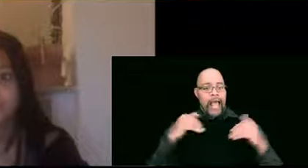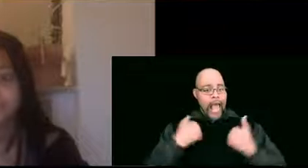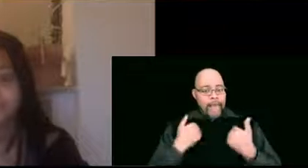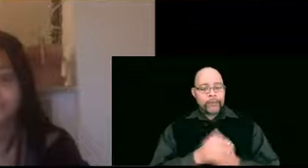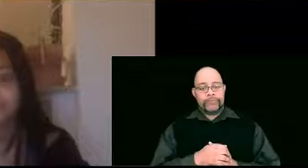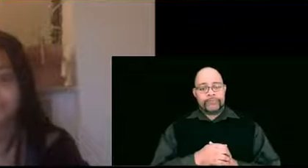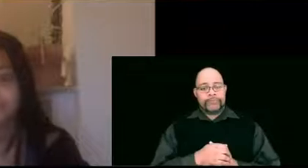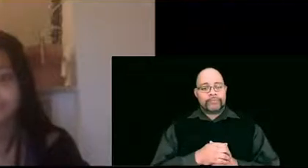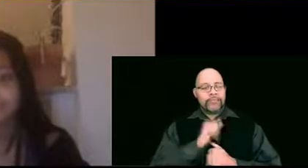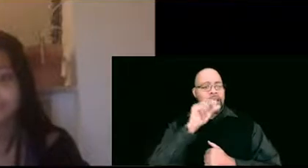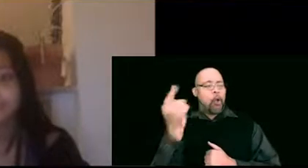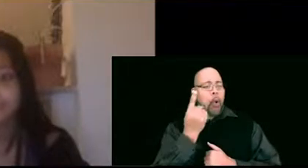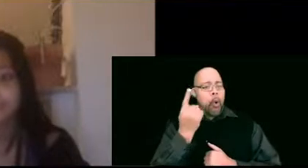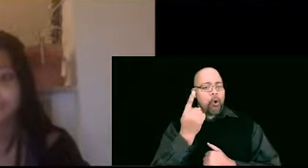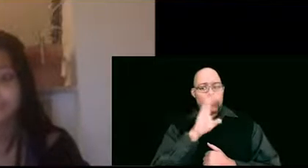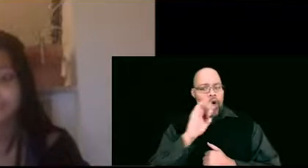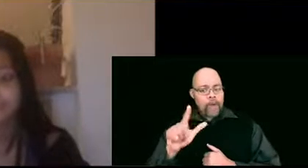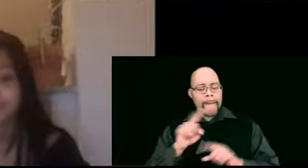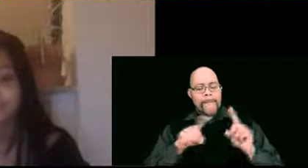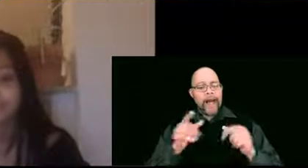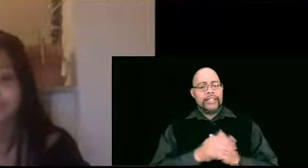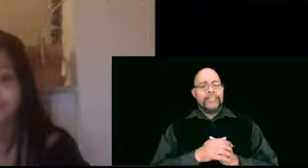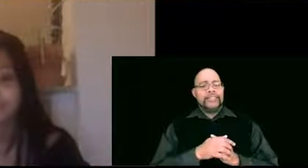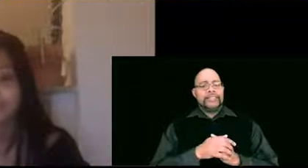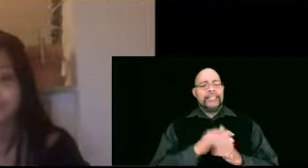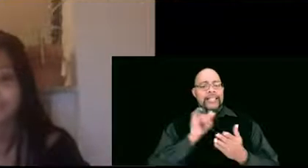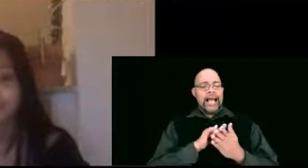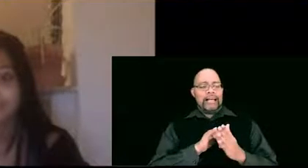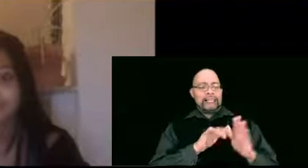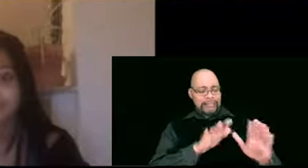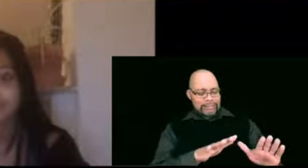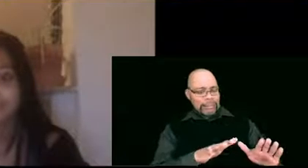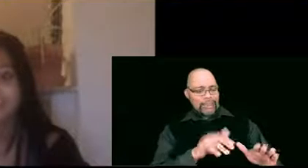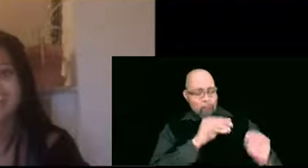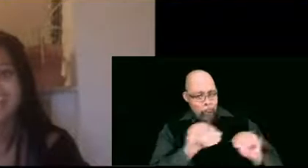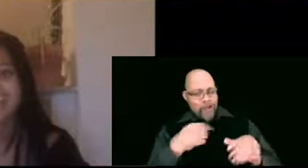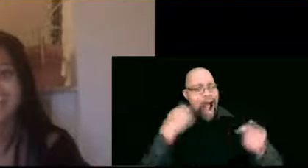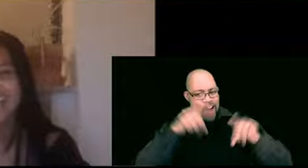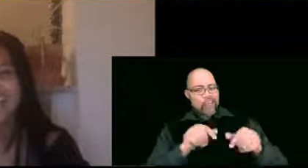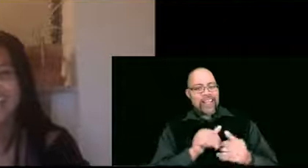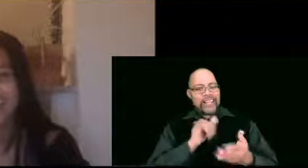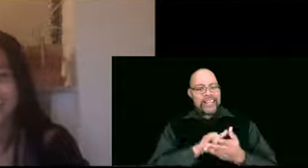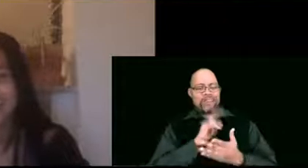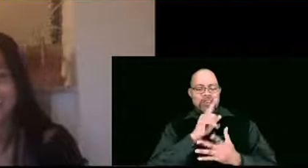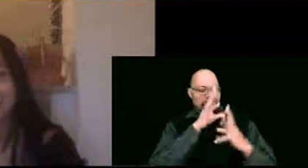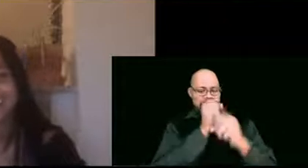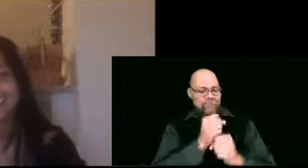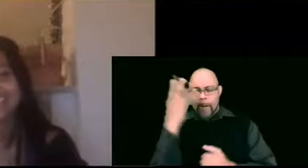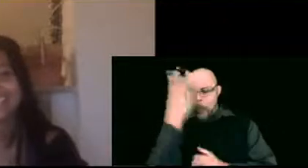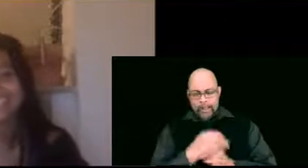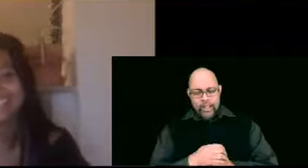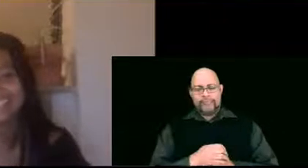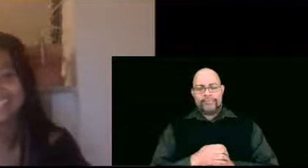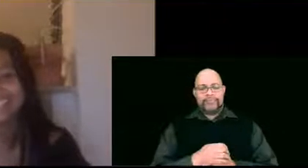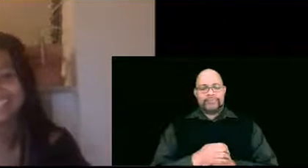underwater organisms. Not always corals, but even though they're sessile, I agree, like they're fascinating